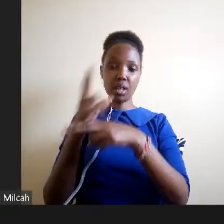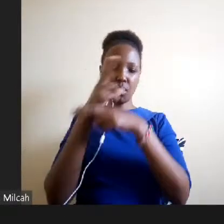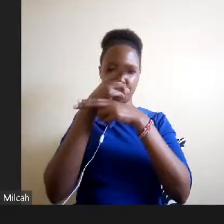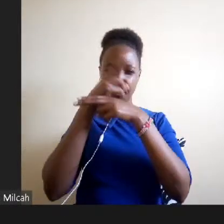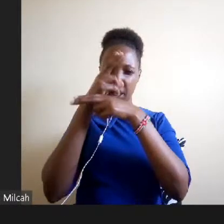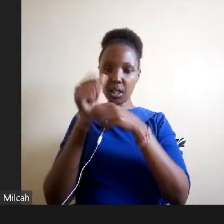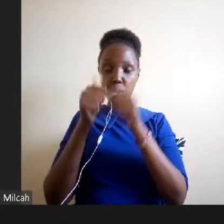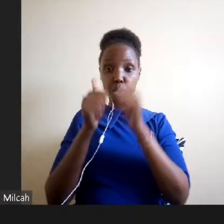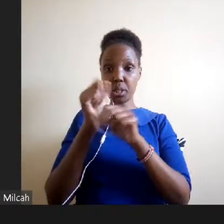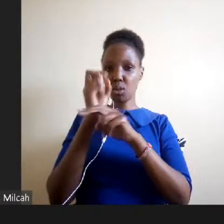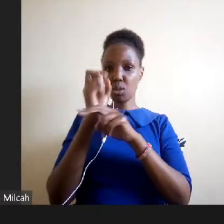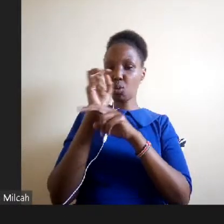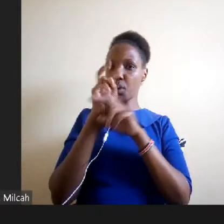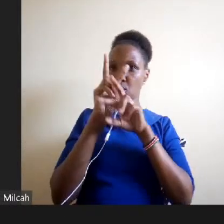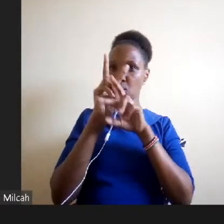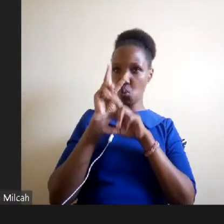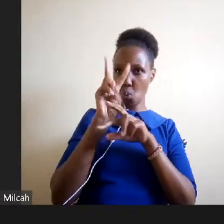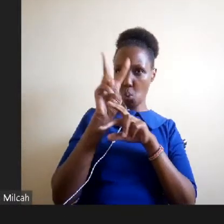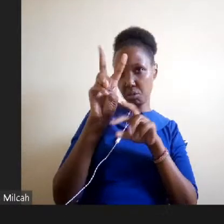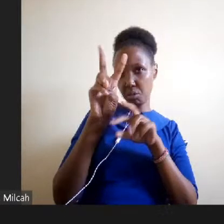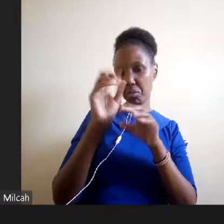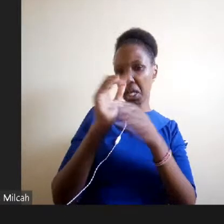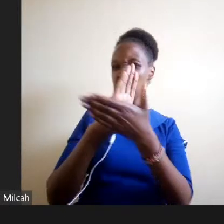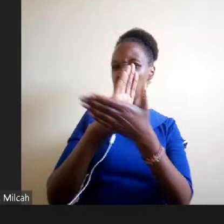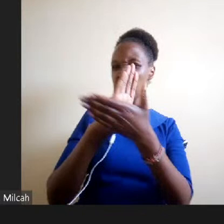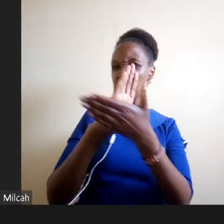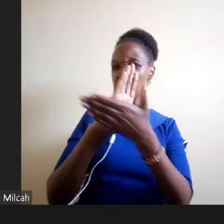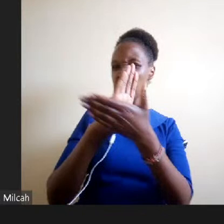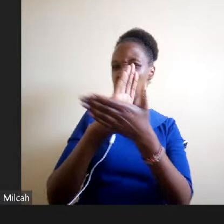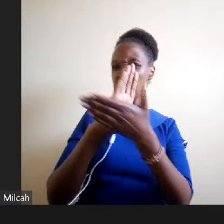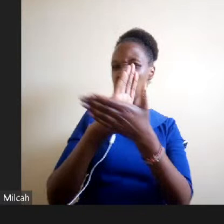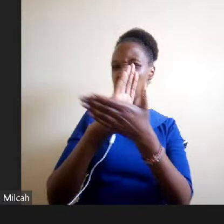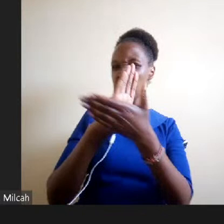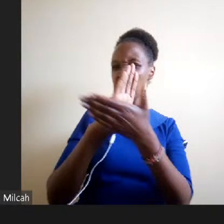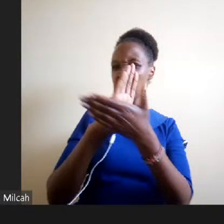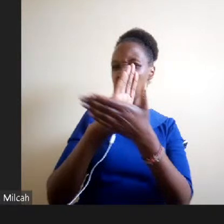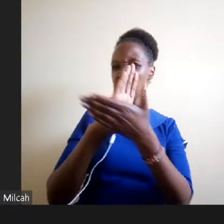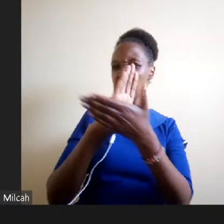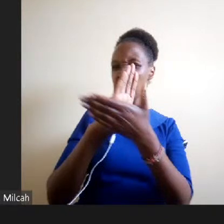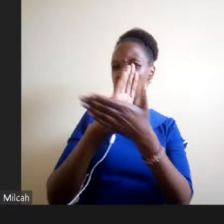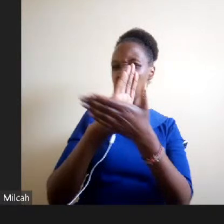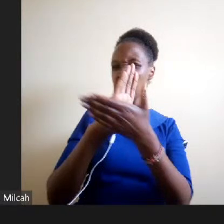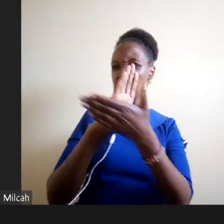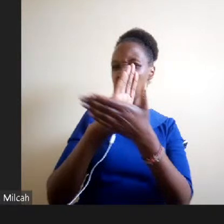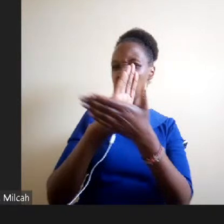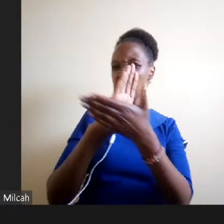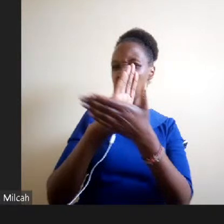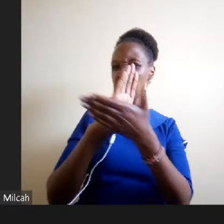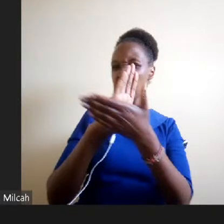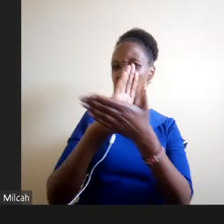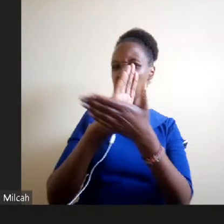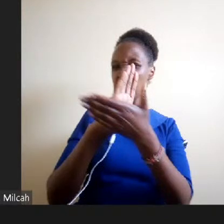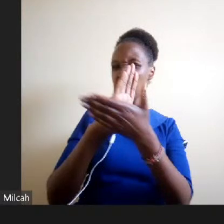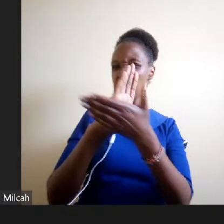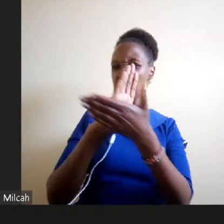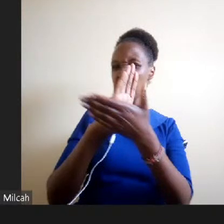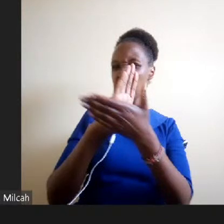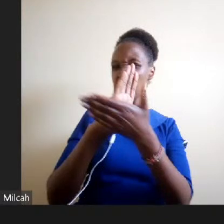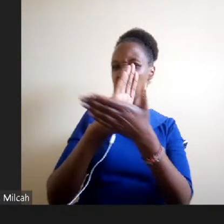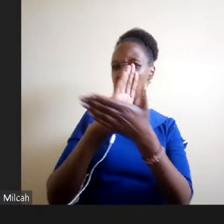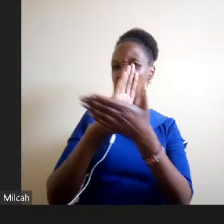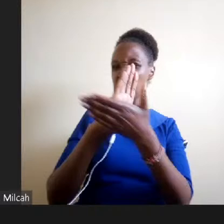hope we'll be able to share it with our viewers after this session, is the fact that parents